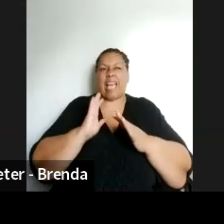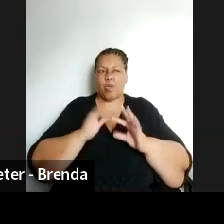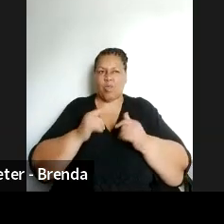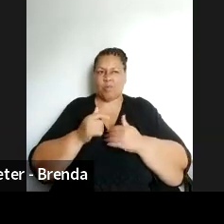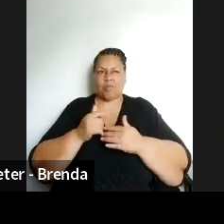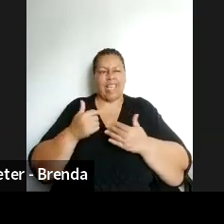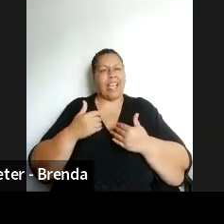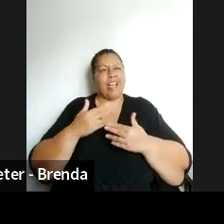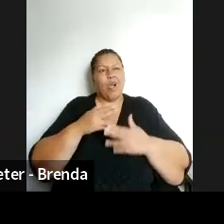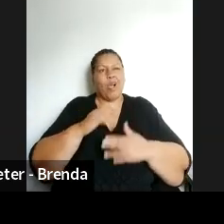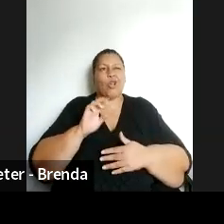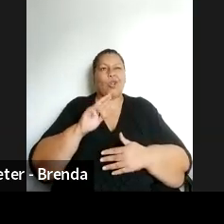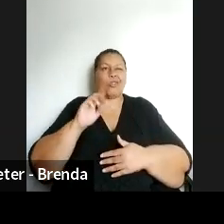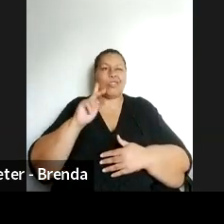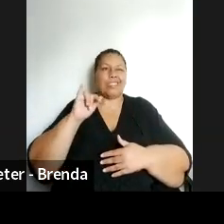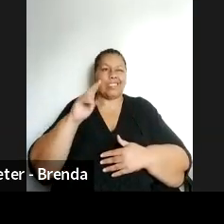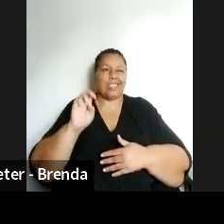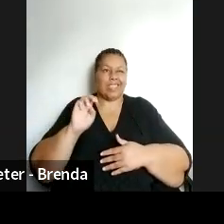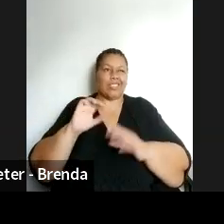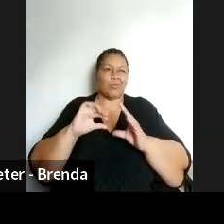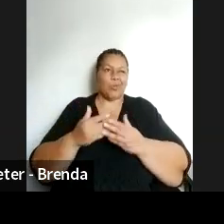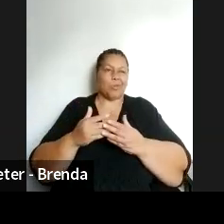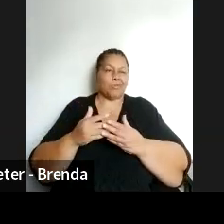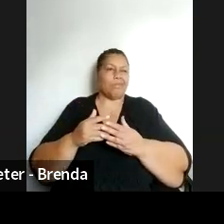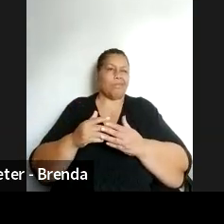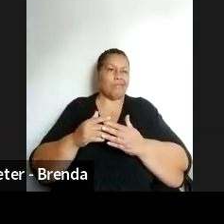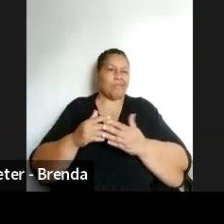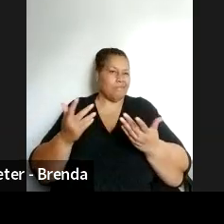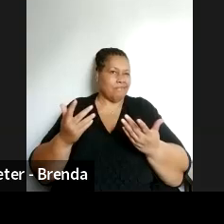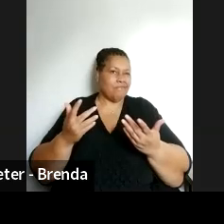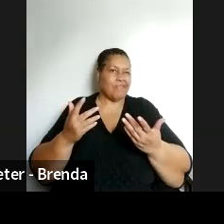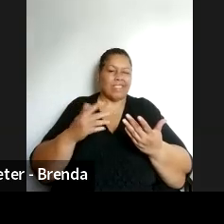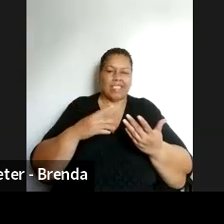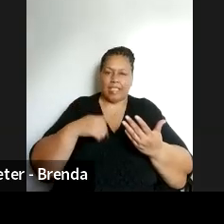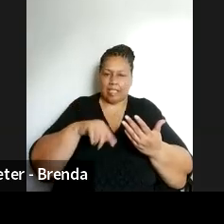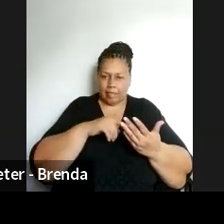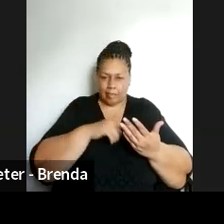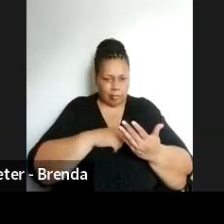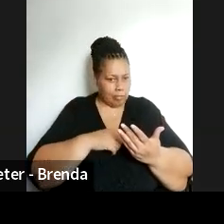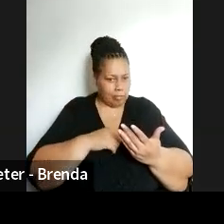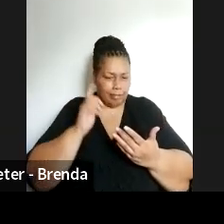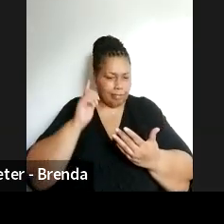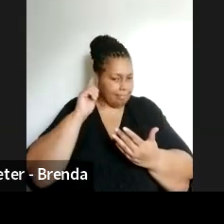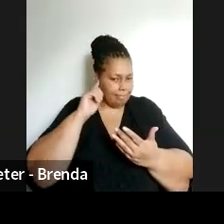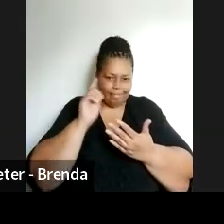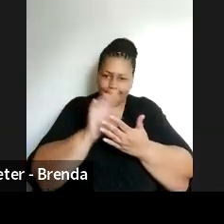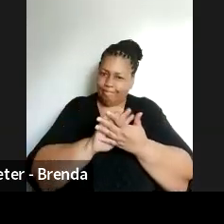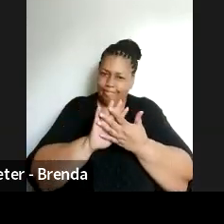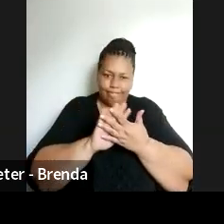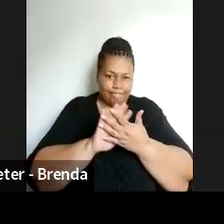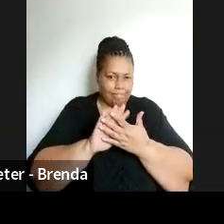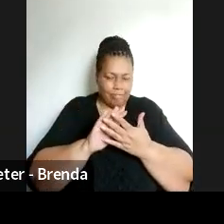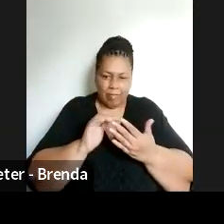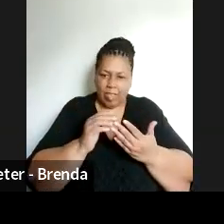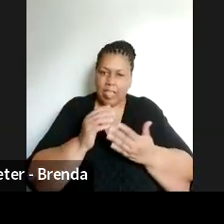they tried, and well, I mean, we won all the ARPs parties. We were great, but so